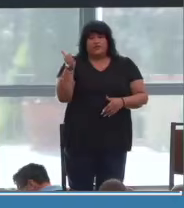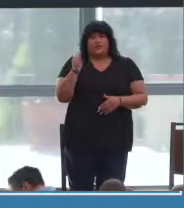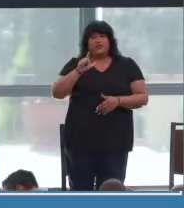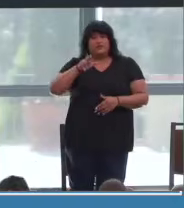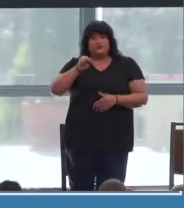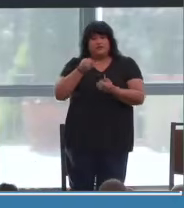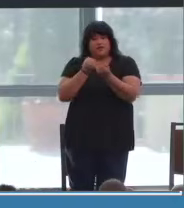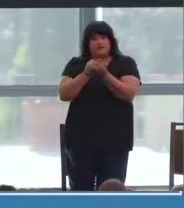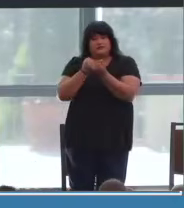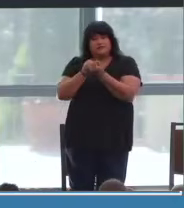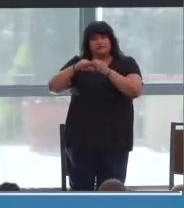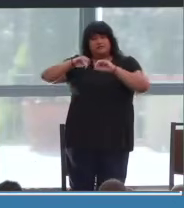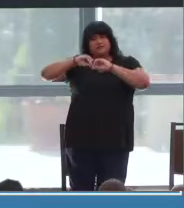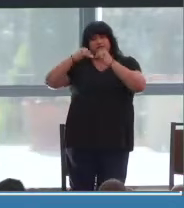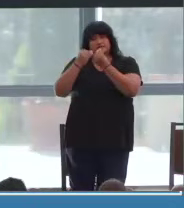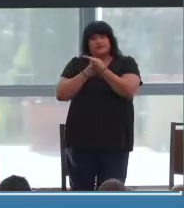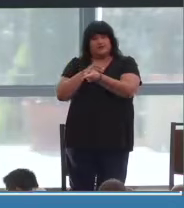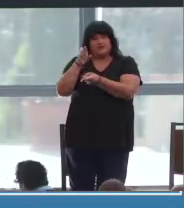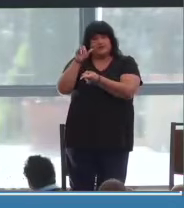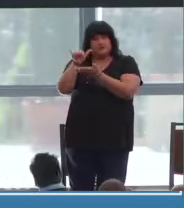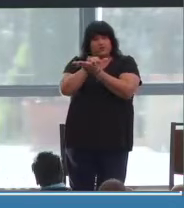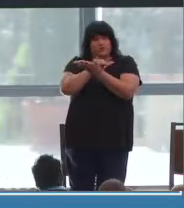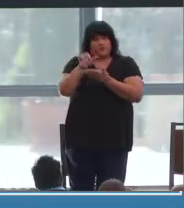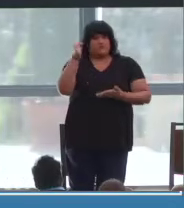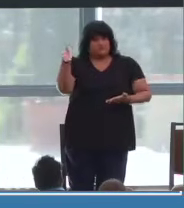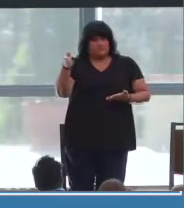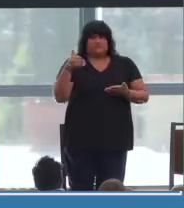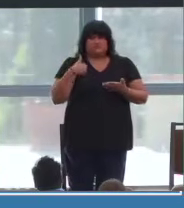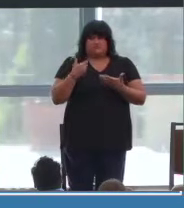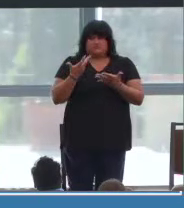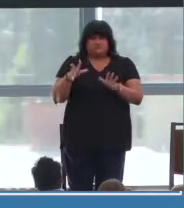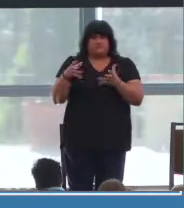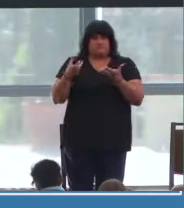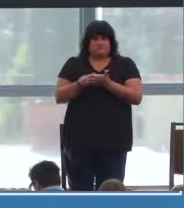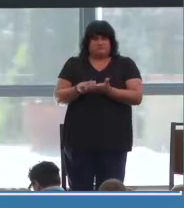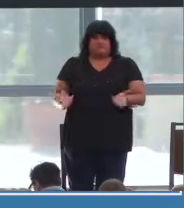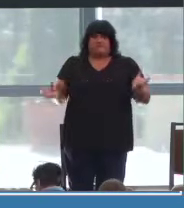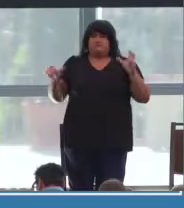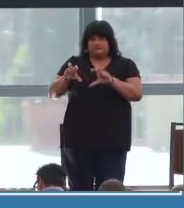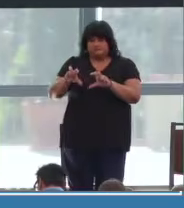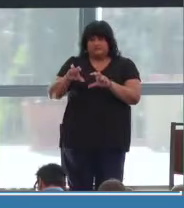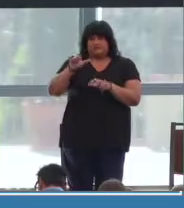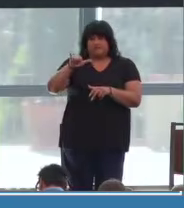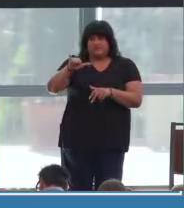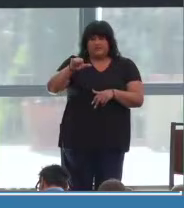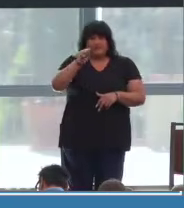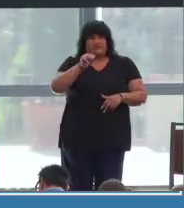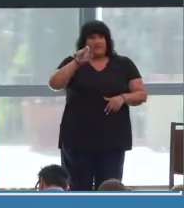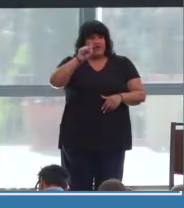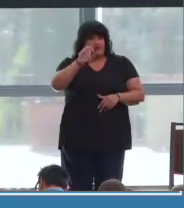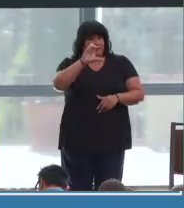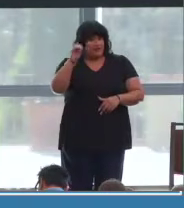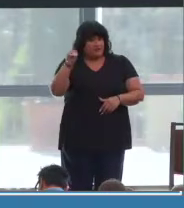advocacy organizations in New York has also invested in a net